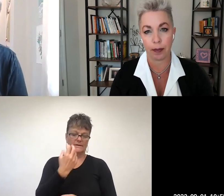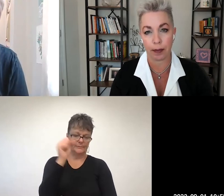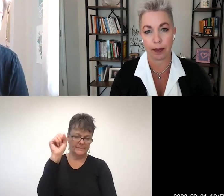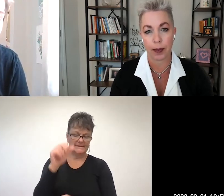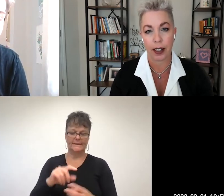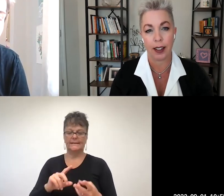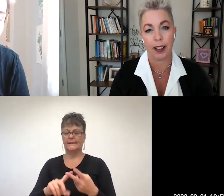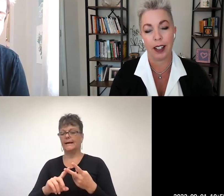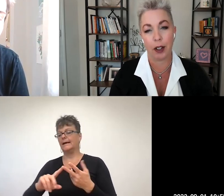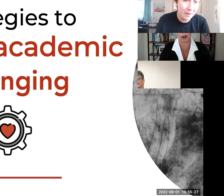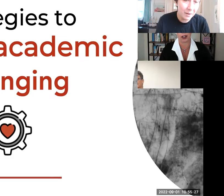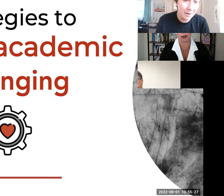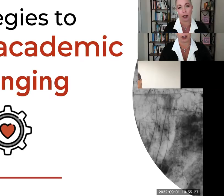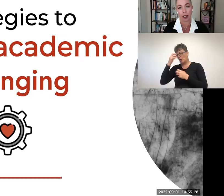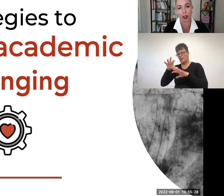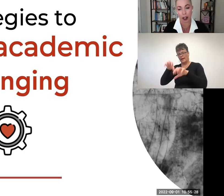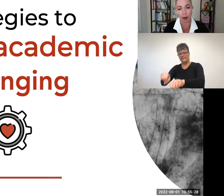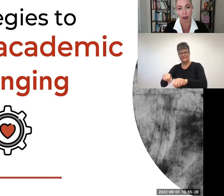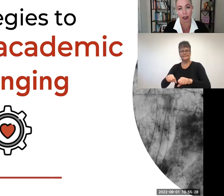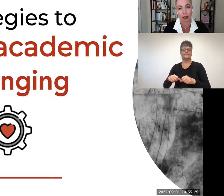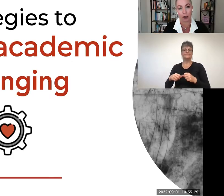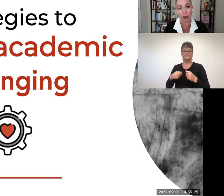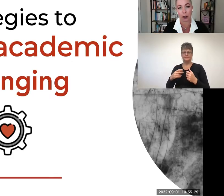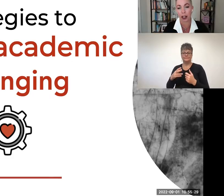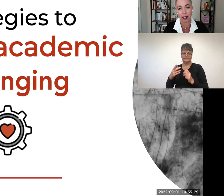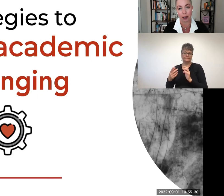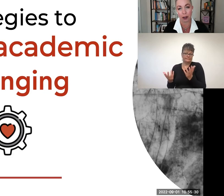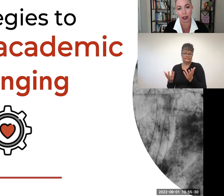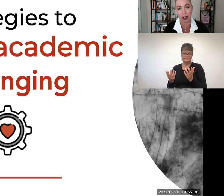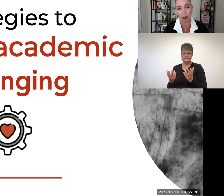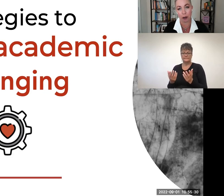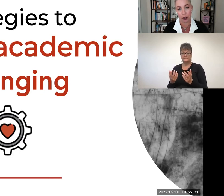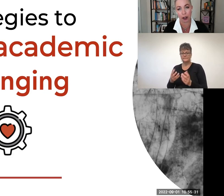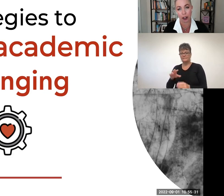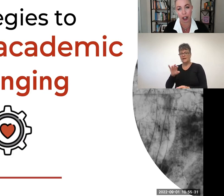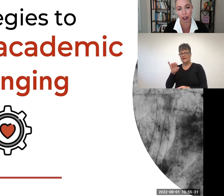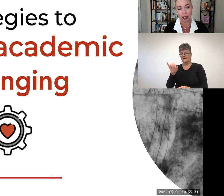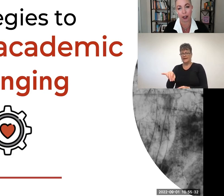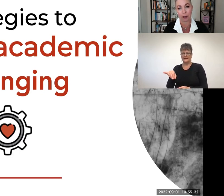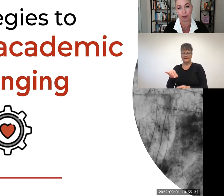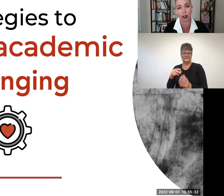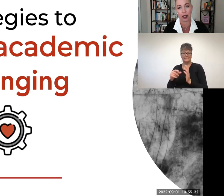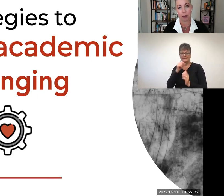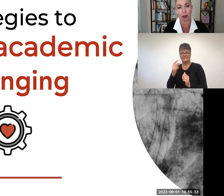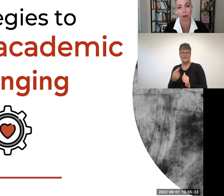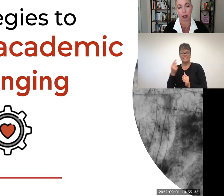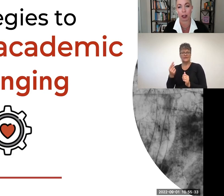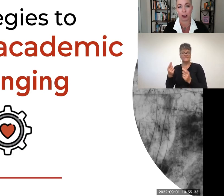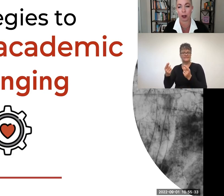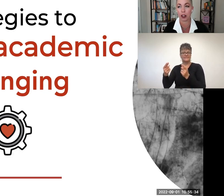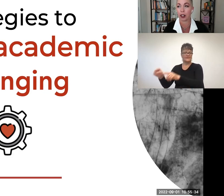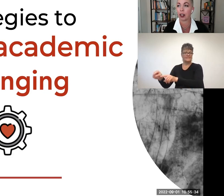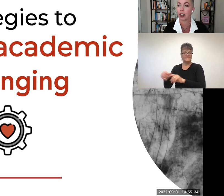cetera. Thank you. That really is very helpful and so sensitive. Thank you for sharing this